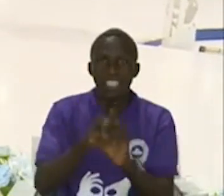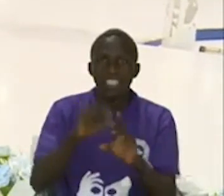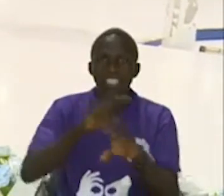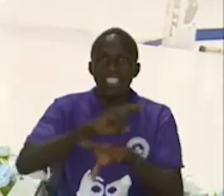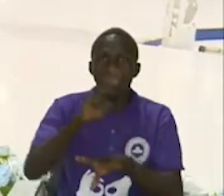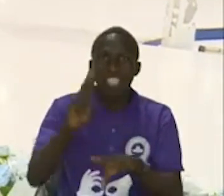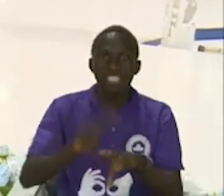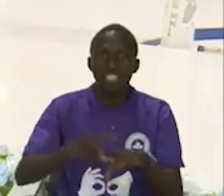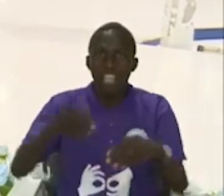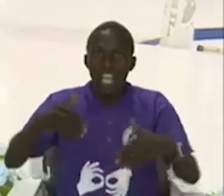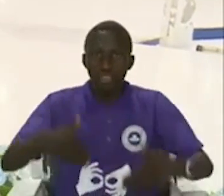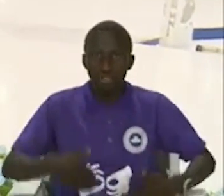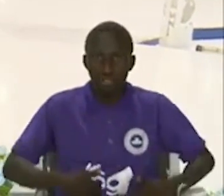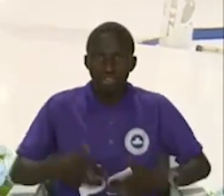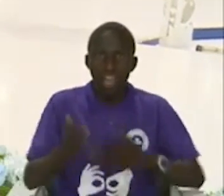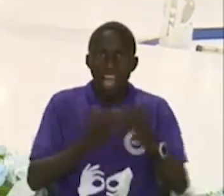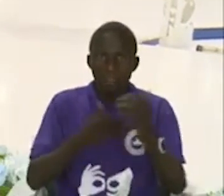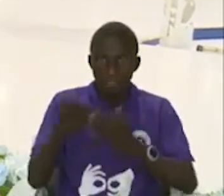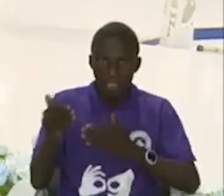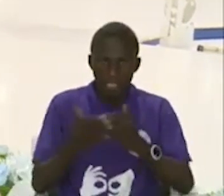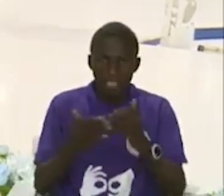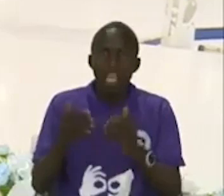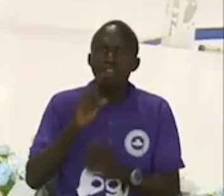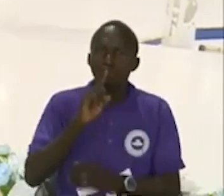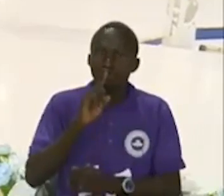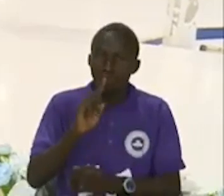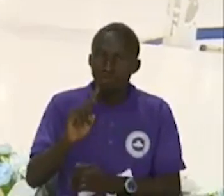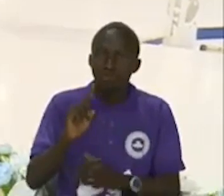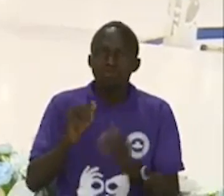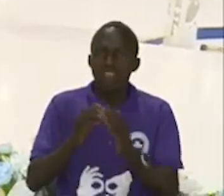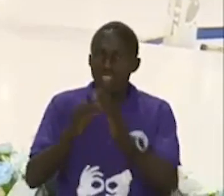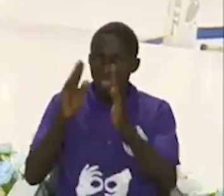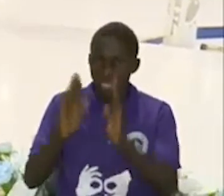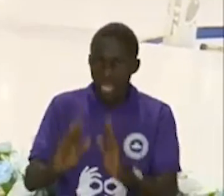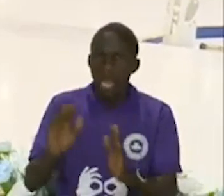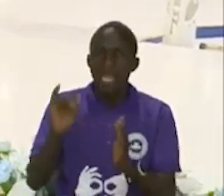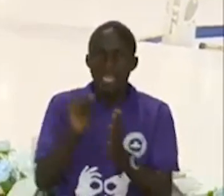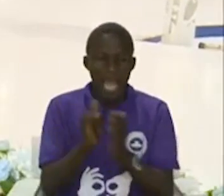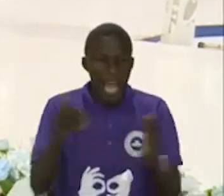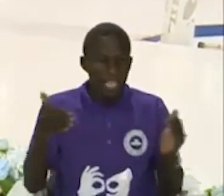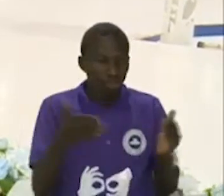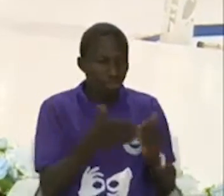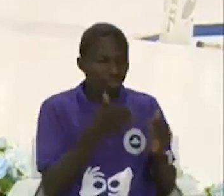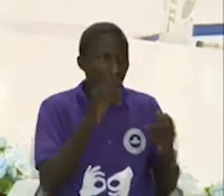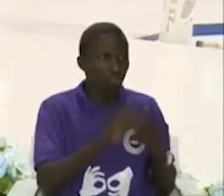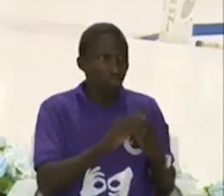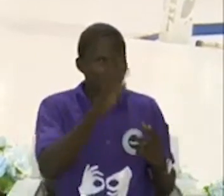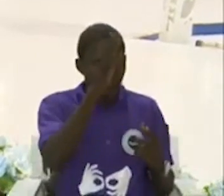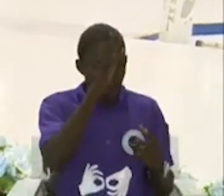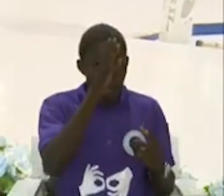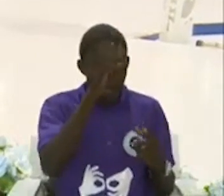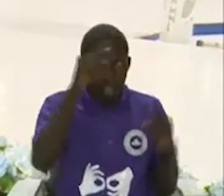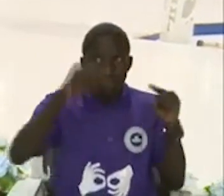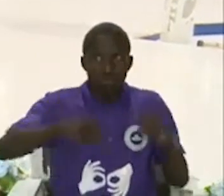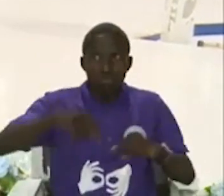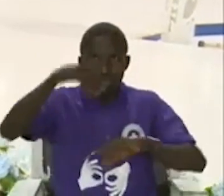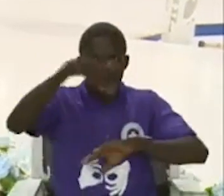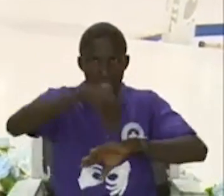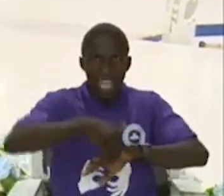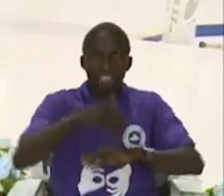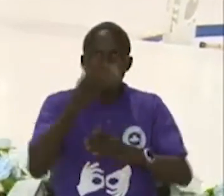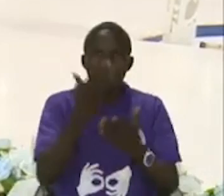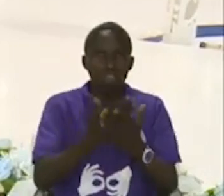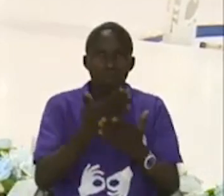Affairs, they are true leaders that introduce us to our fathers. Because tonight, something significant is